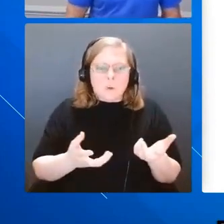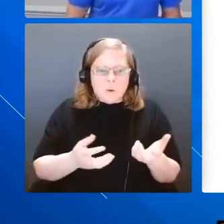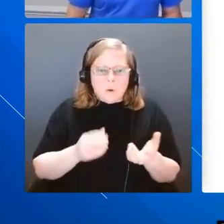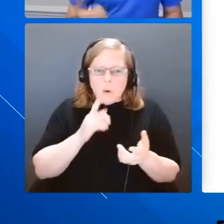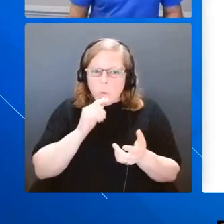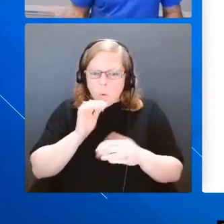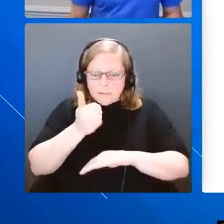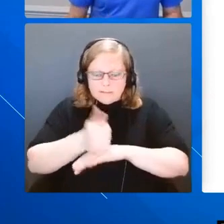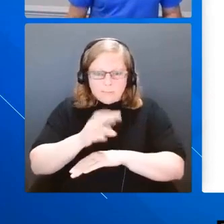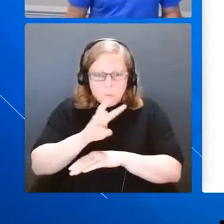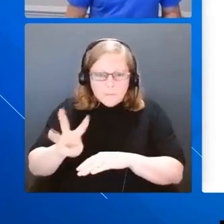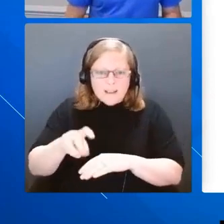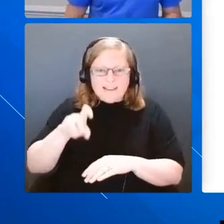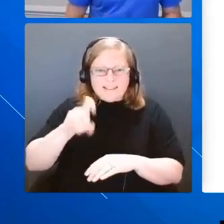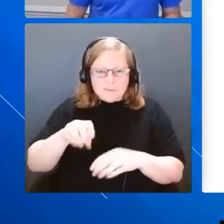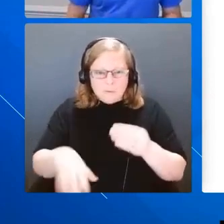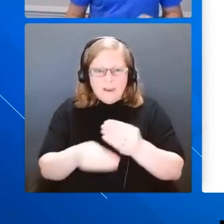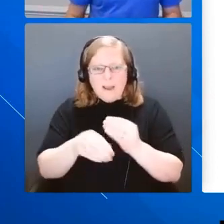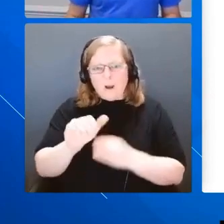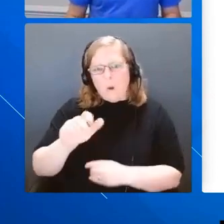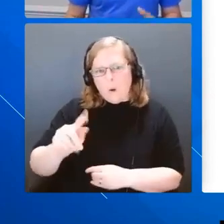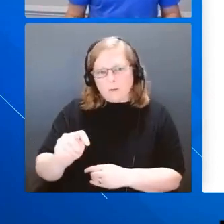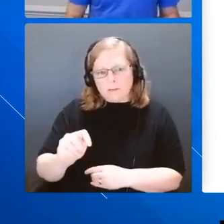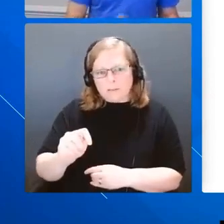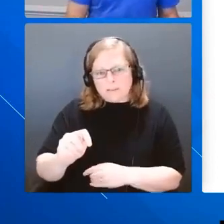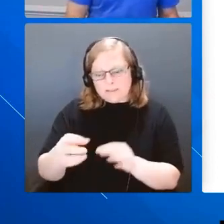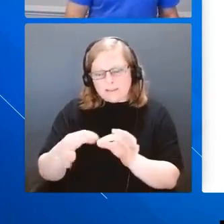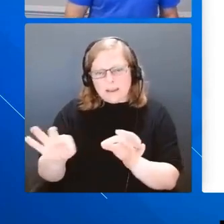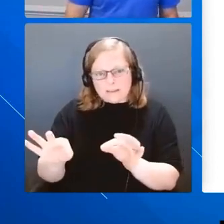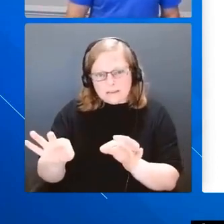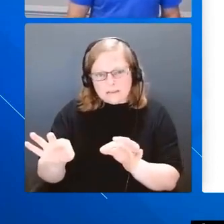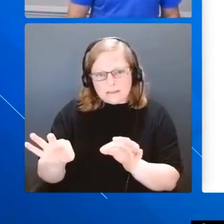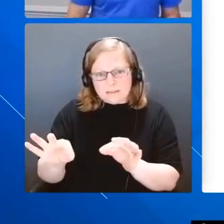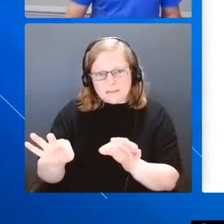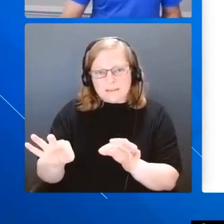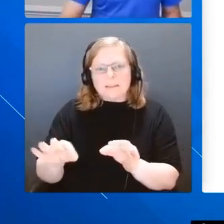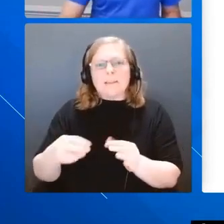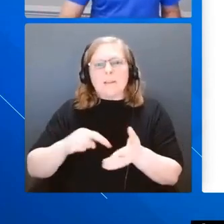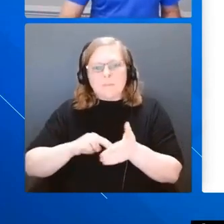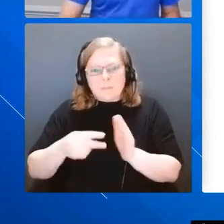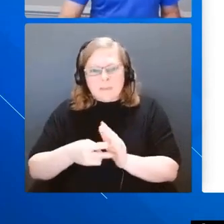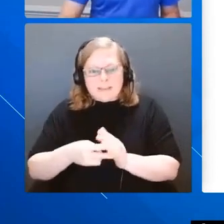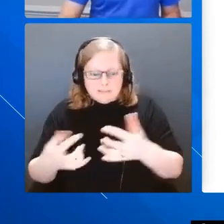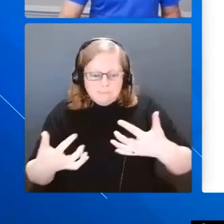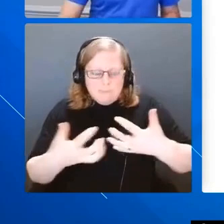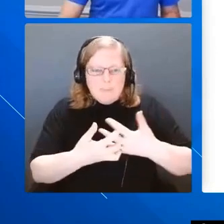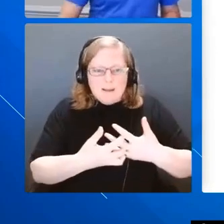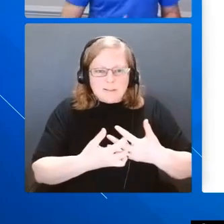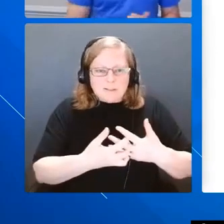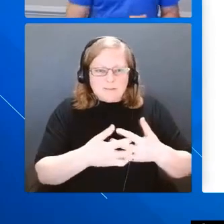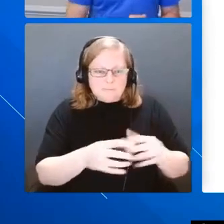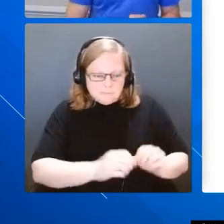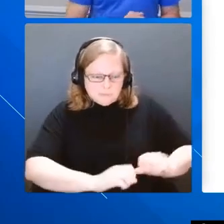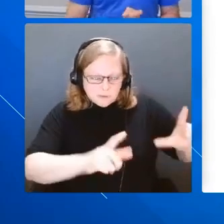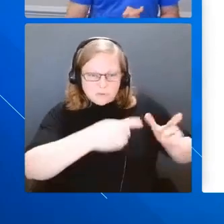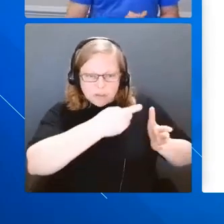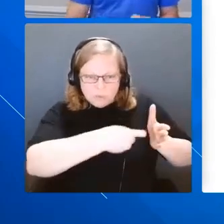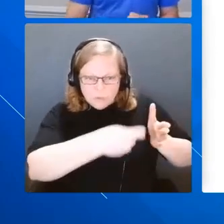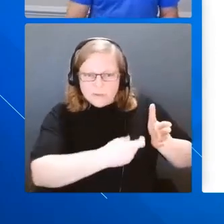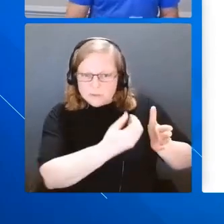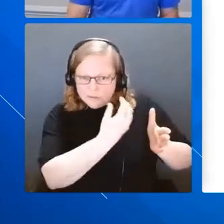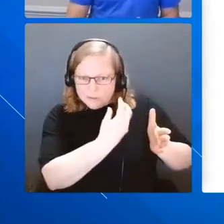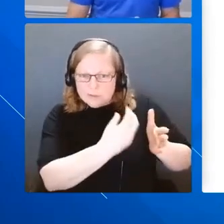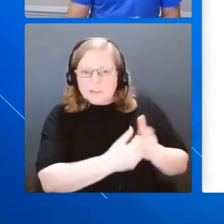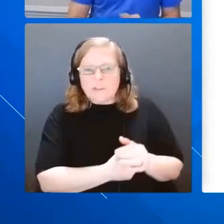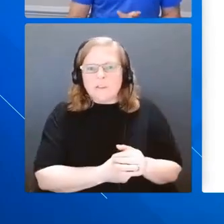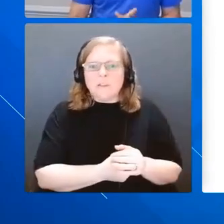alt text or alternative text, so screen readers know how to describe that image to users who are unable to see it. It's not a